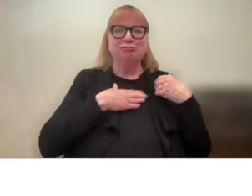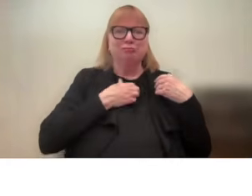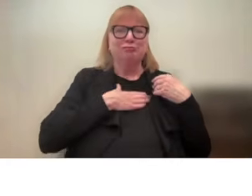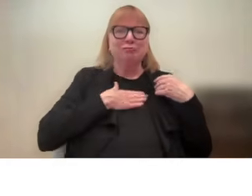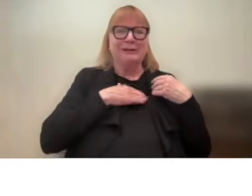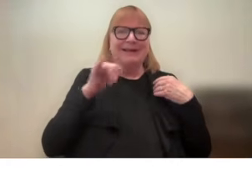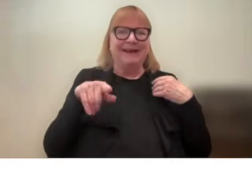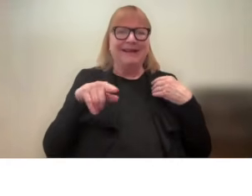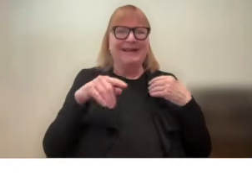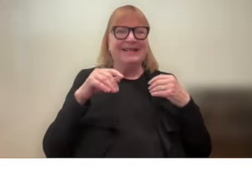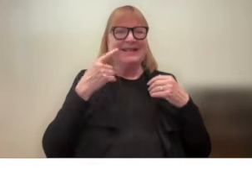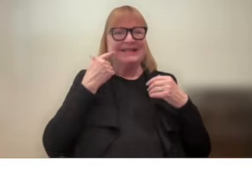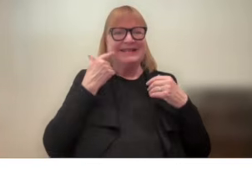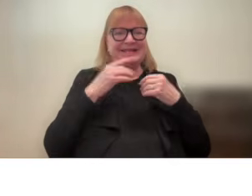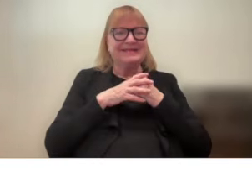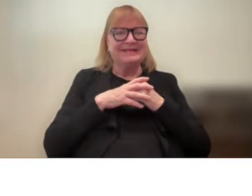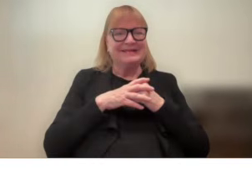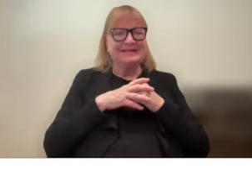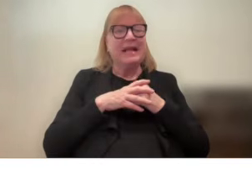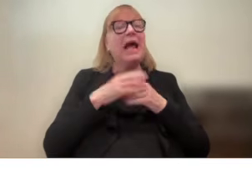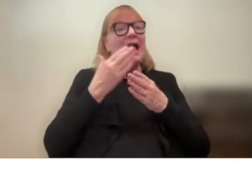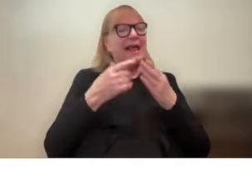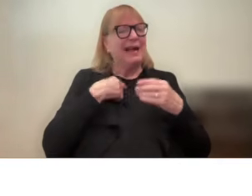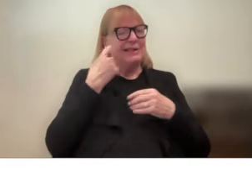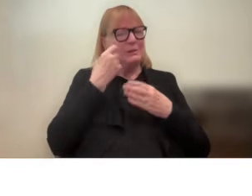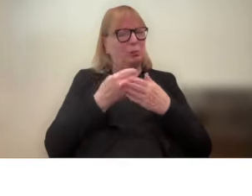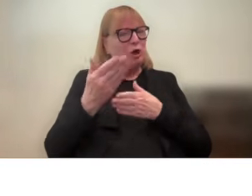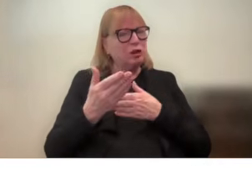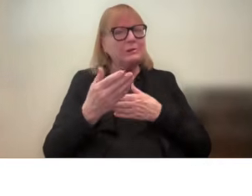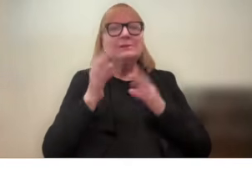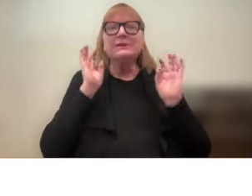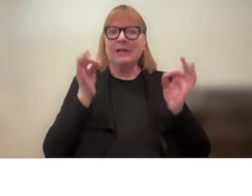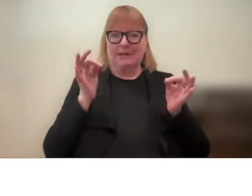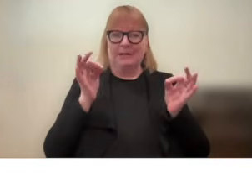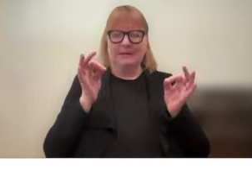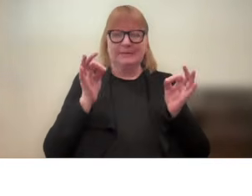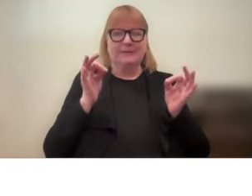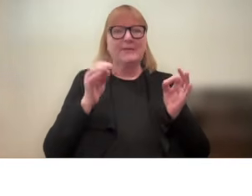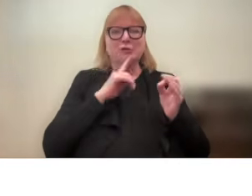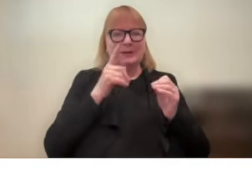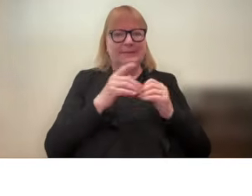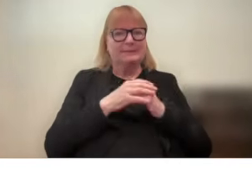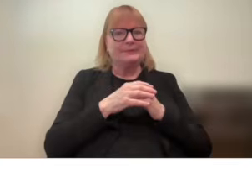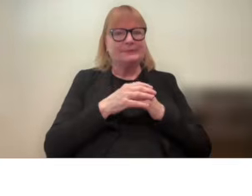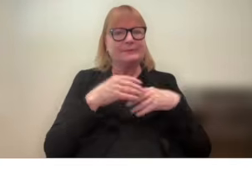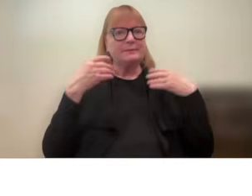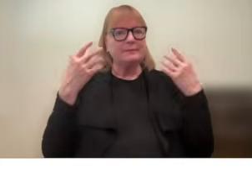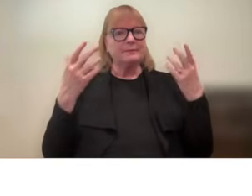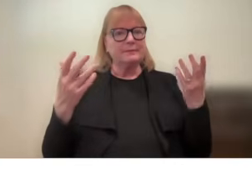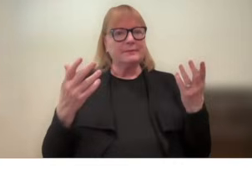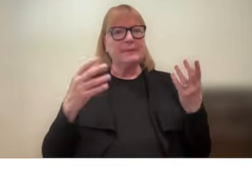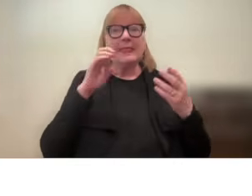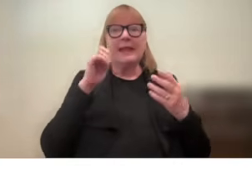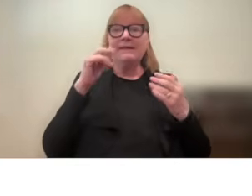appreciate in here. Things I just purchased, definitely that, certainly. So